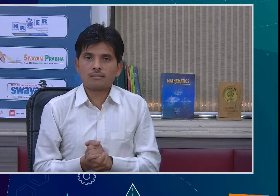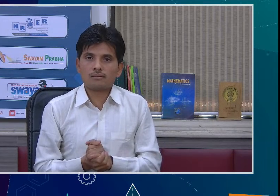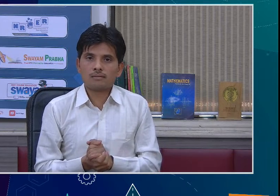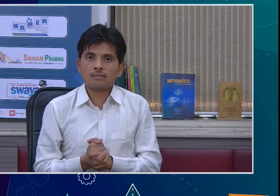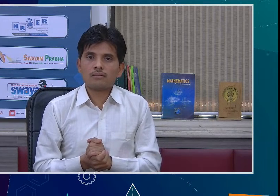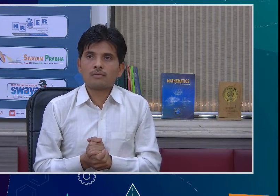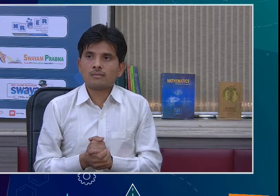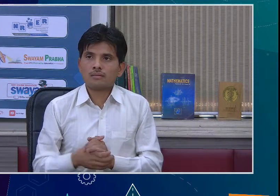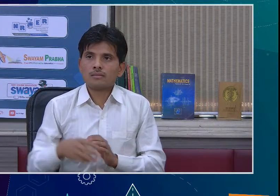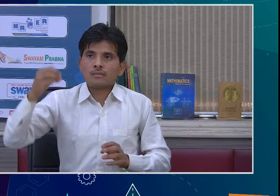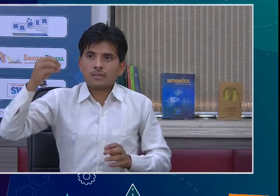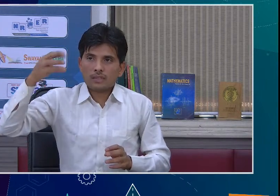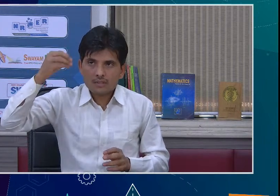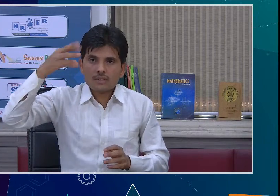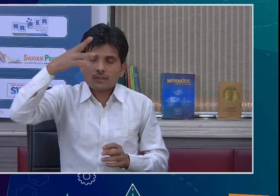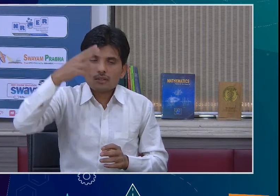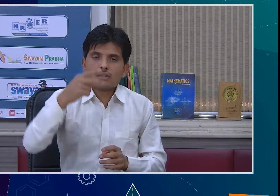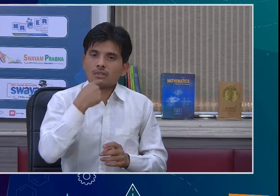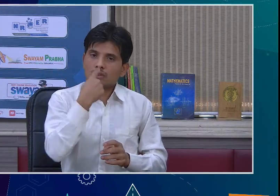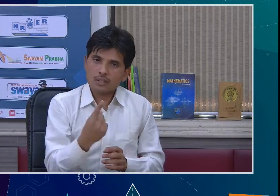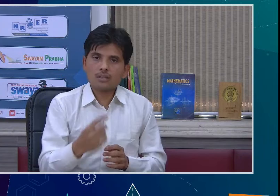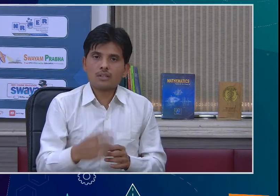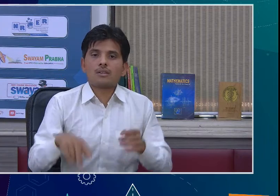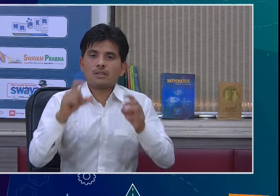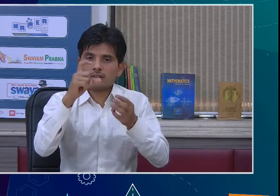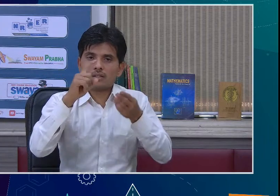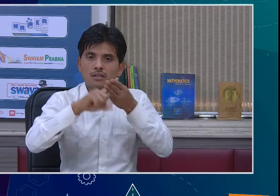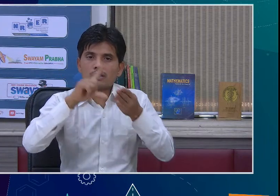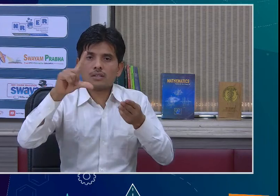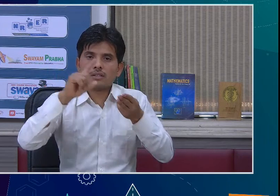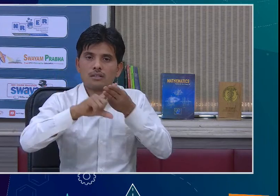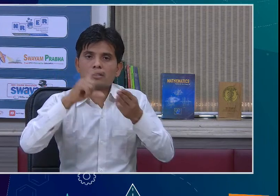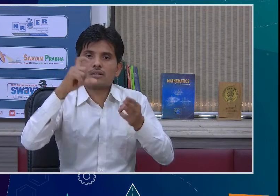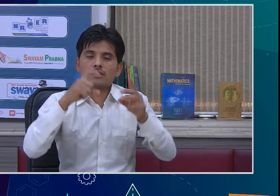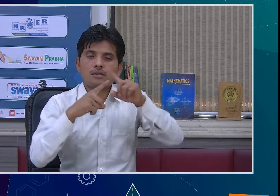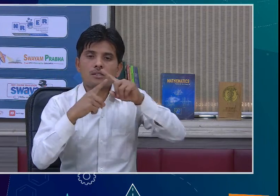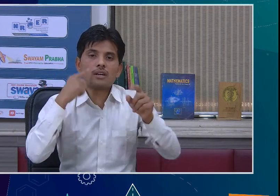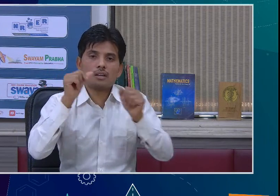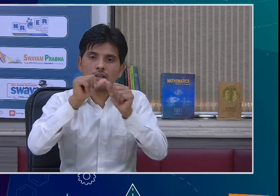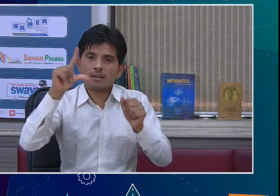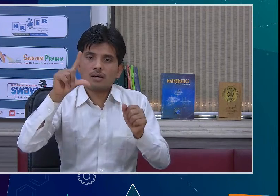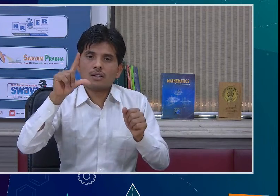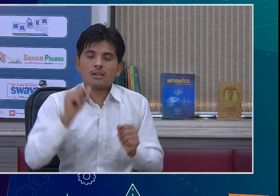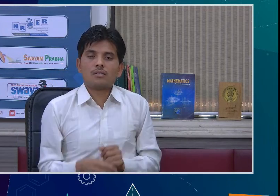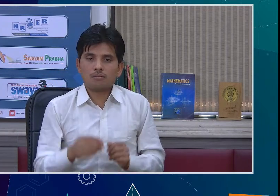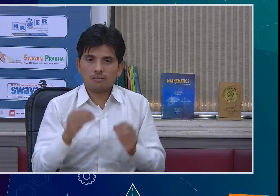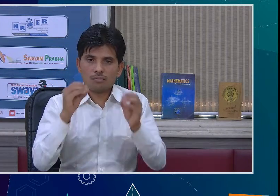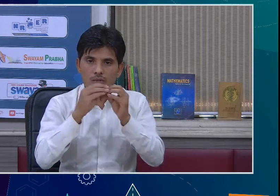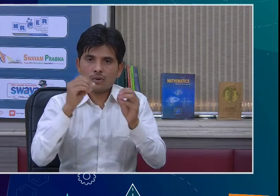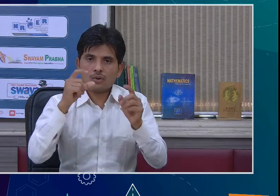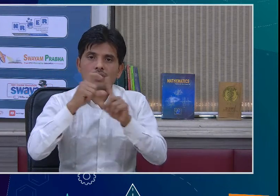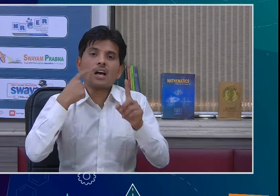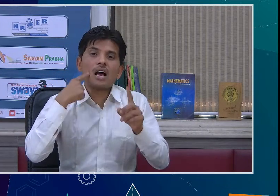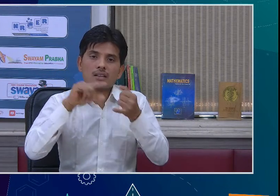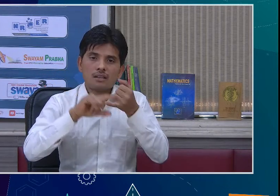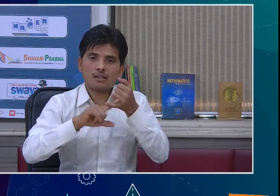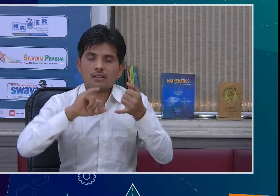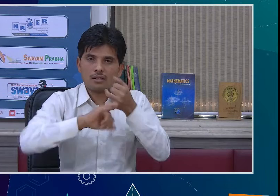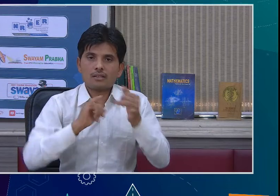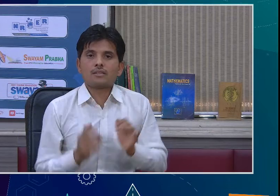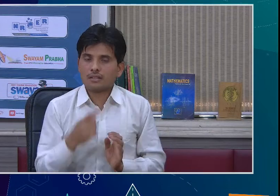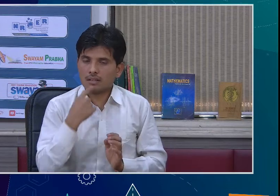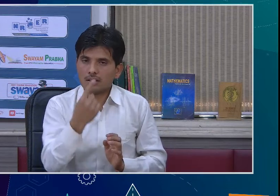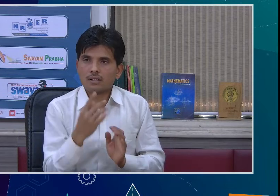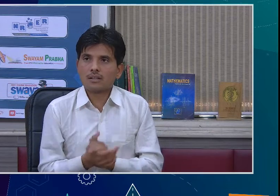stars are also celestial bodies. And even sun is a celestial body. Why? Because it is also made up of